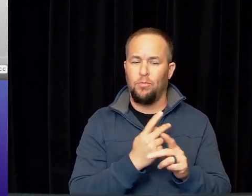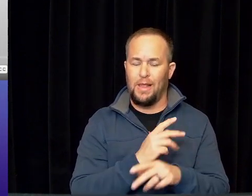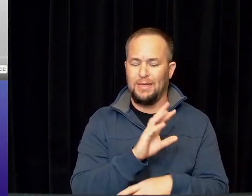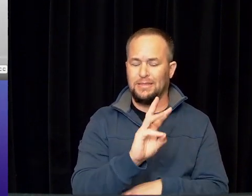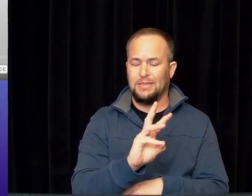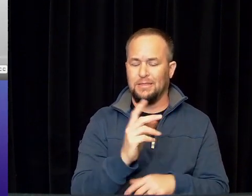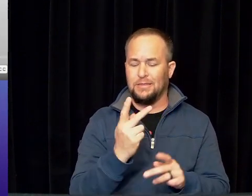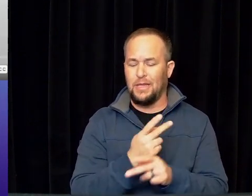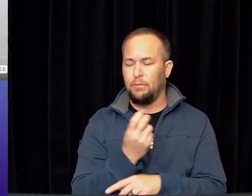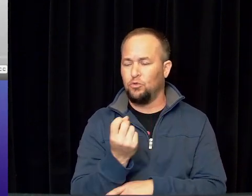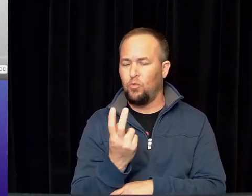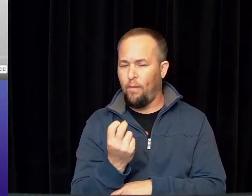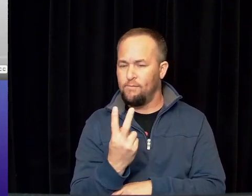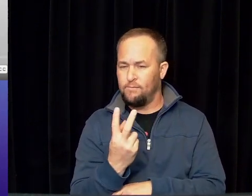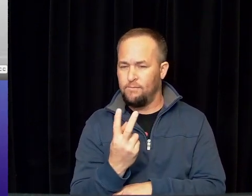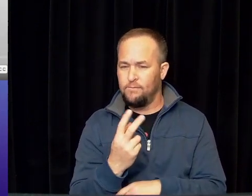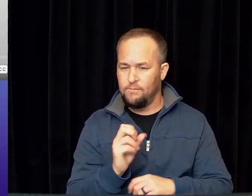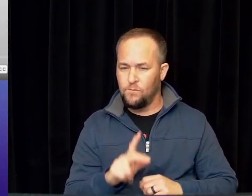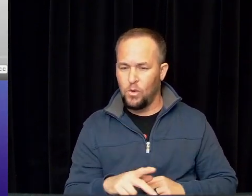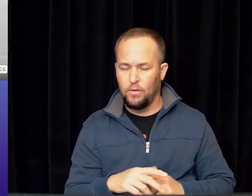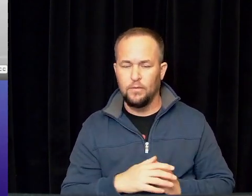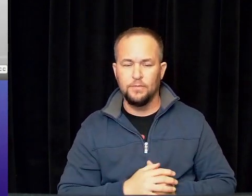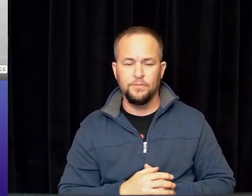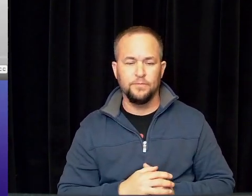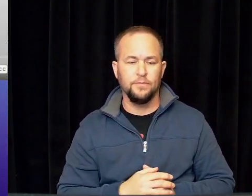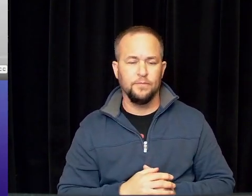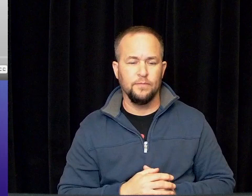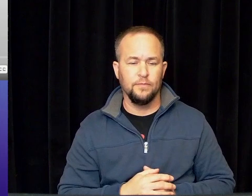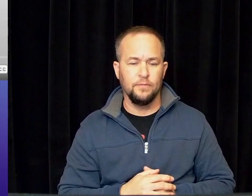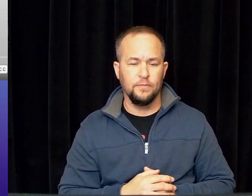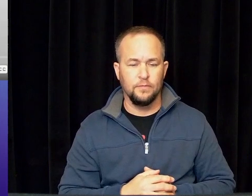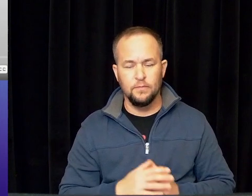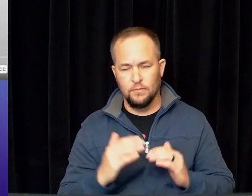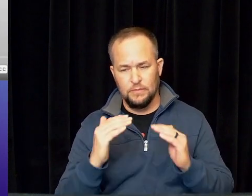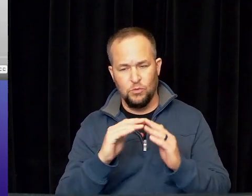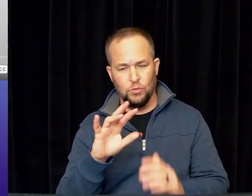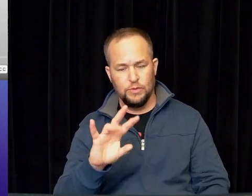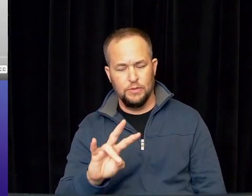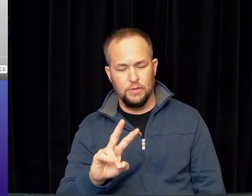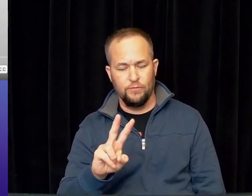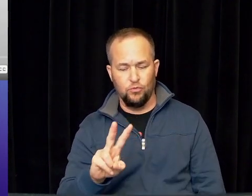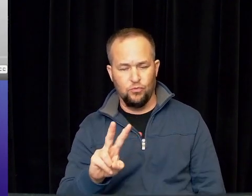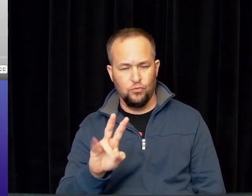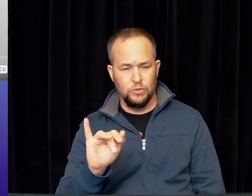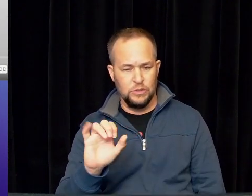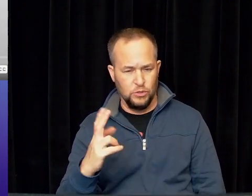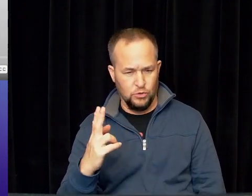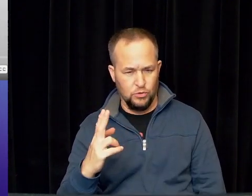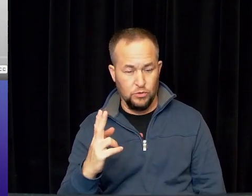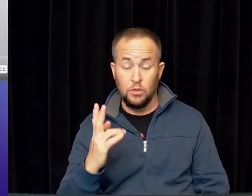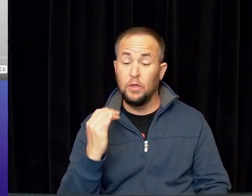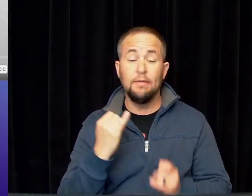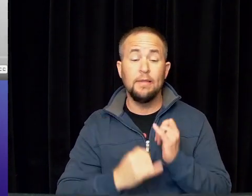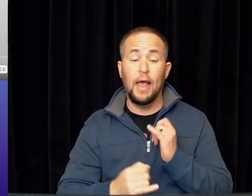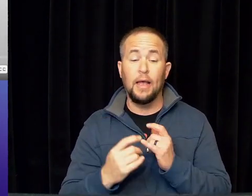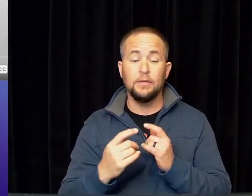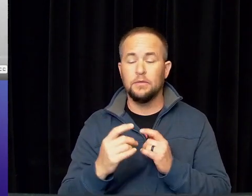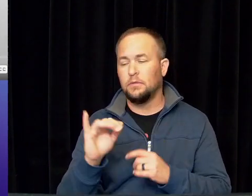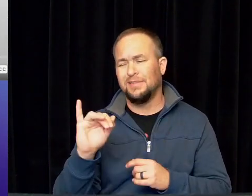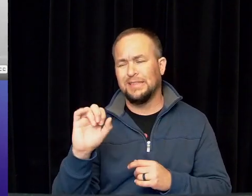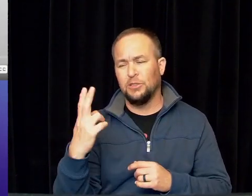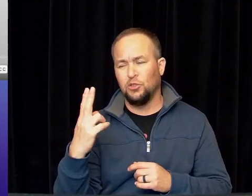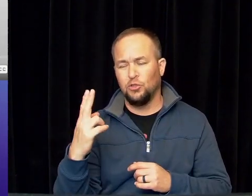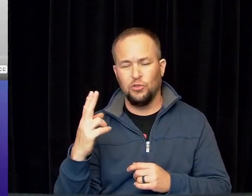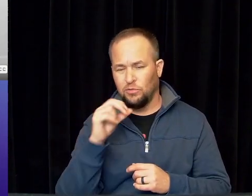that 12 inches. So therefore 6 times 12 gives us 72 inches. And then last step, you just lose